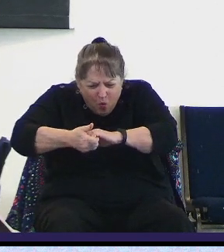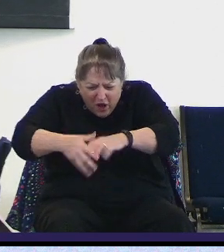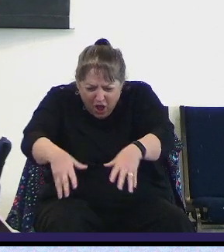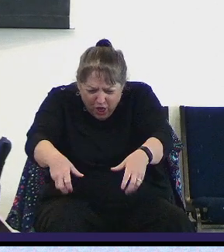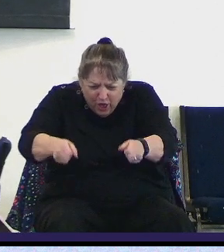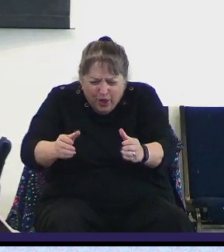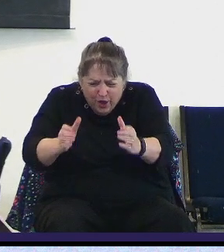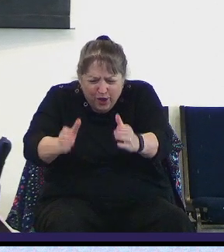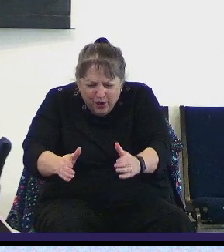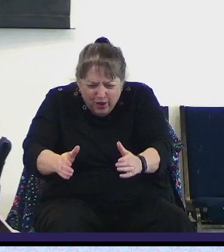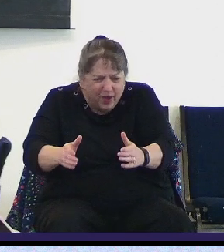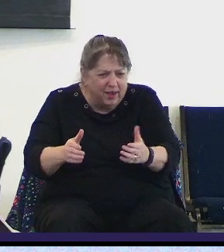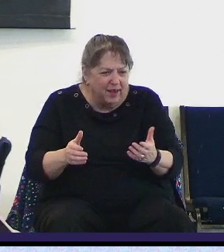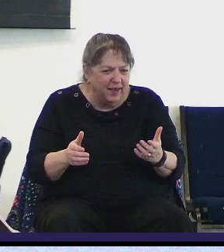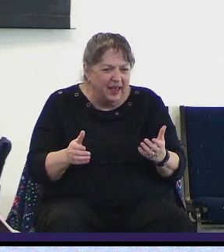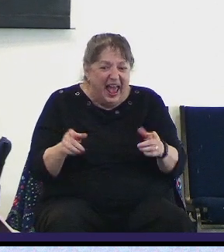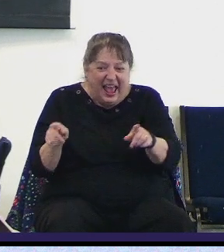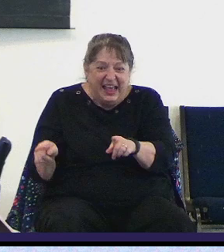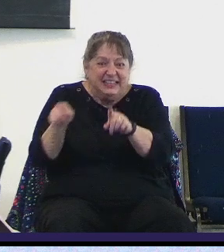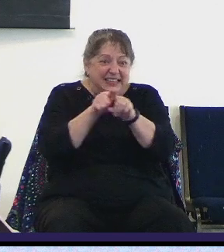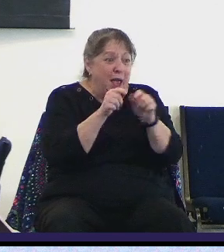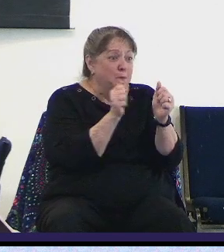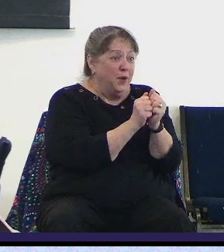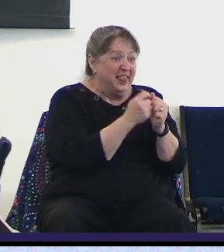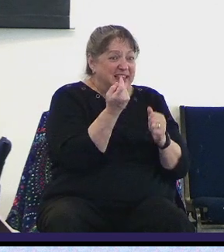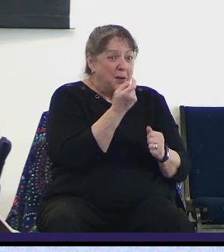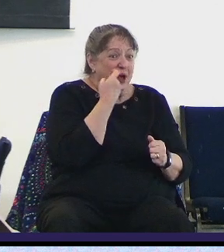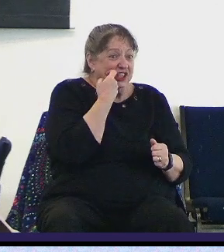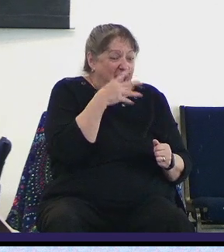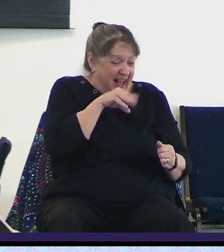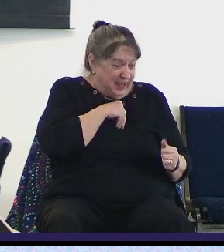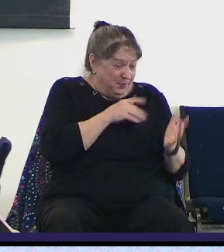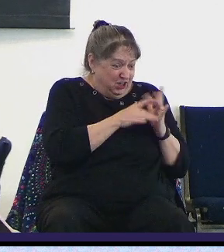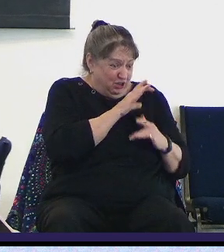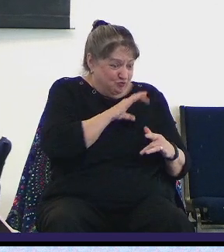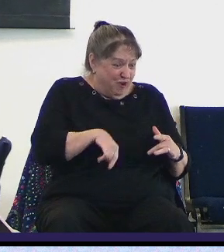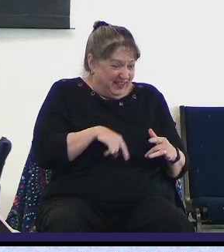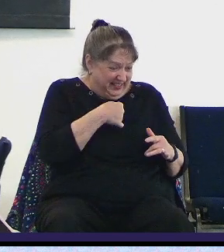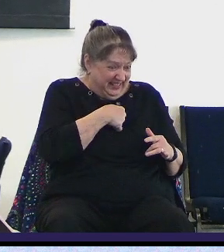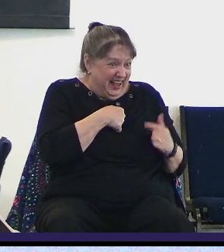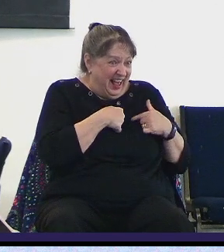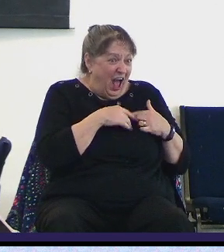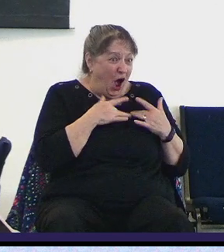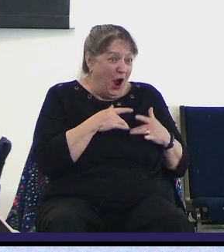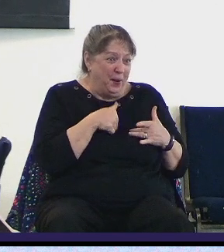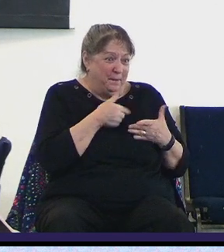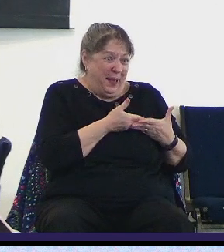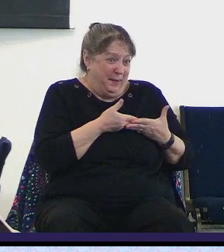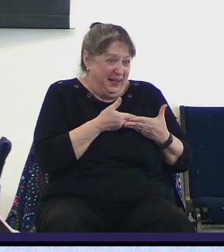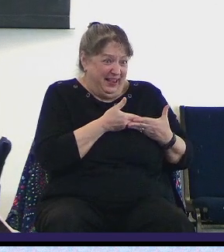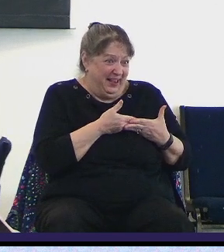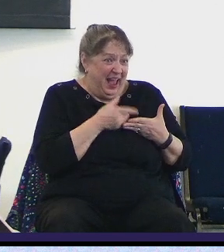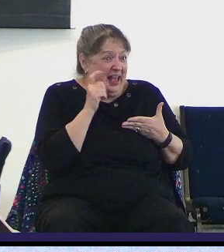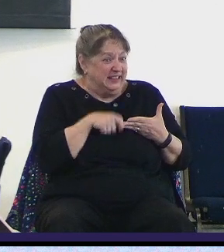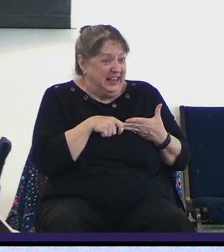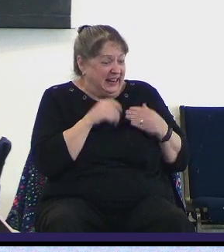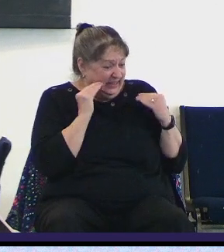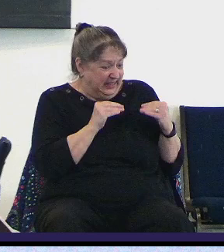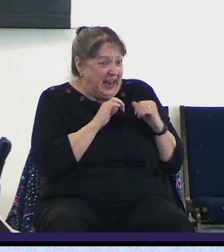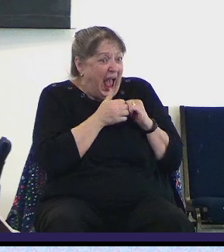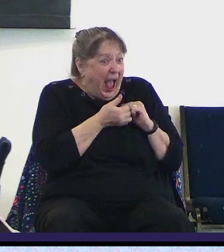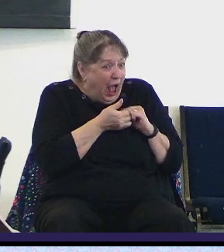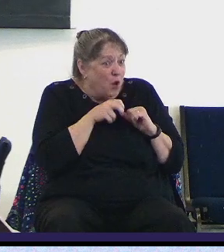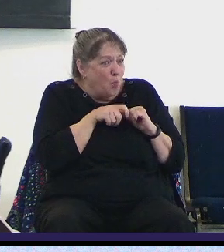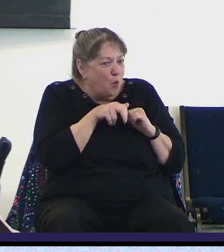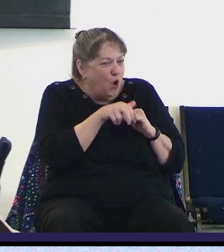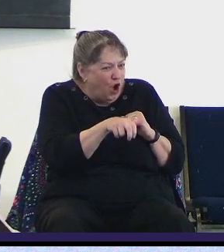up. But that's what happens with young Christians. They need to be taught how to walk. They will fall, they will stumble, and we